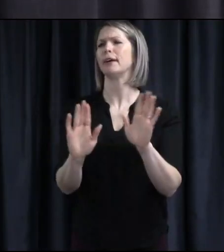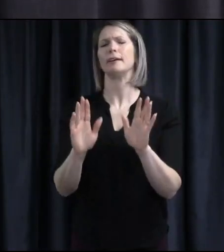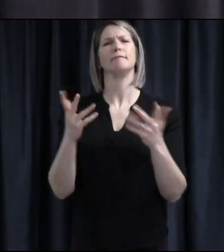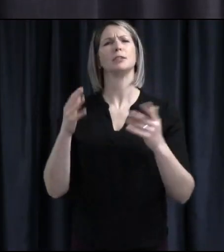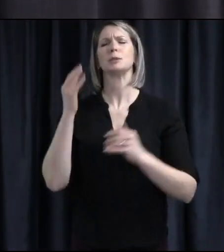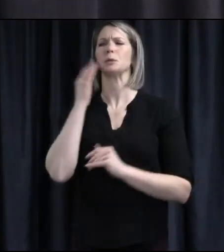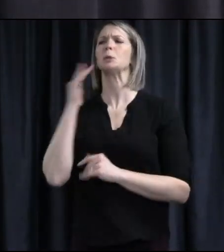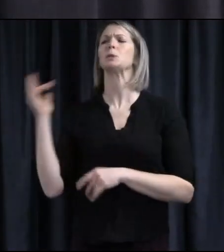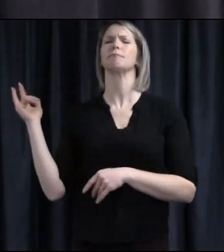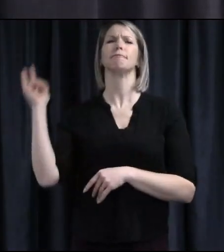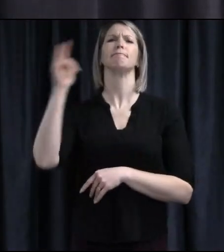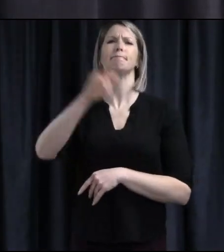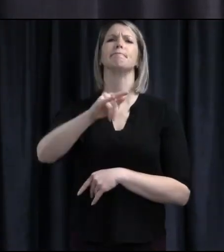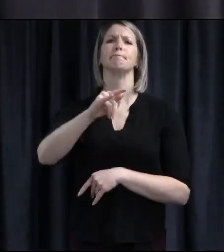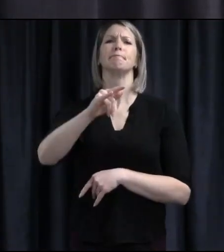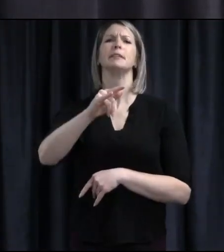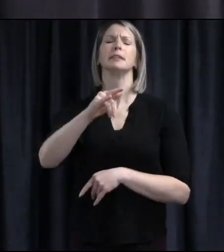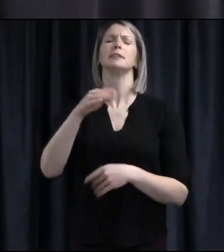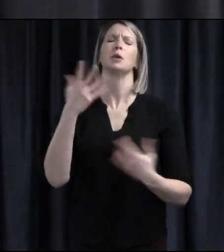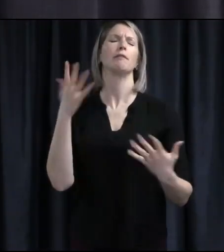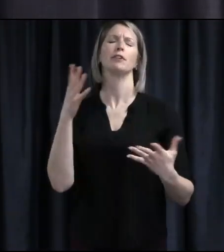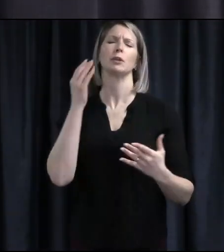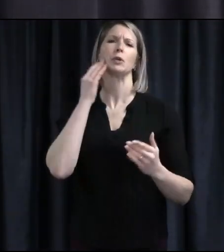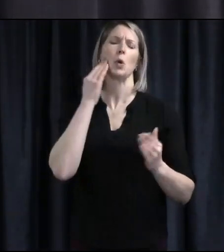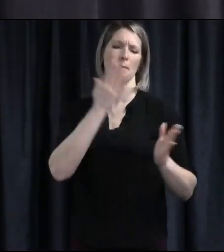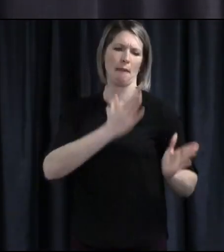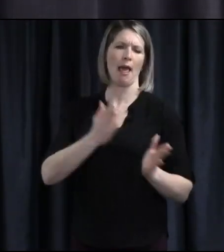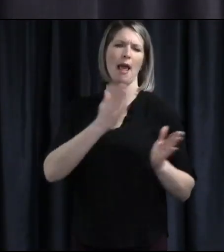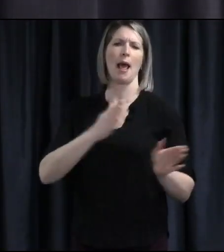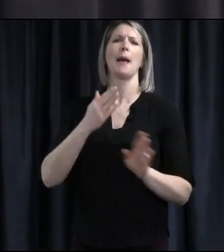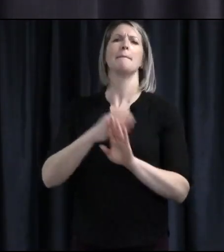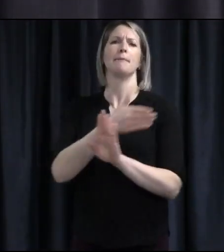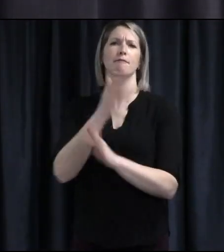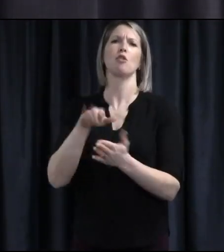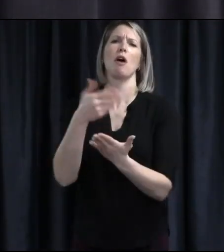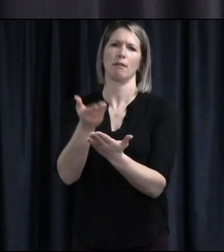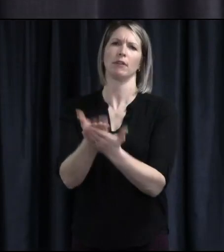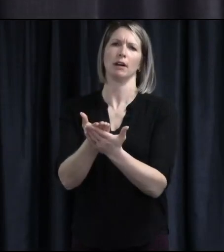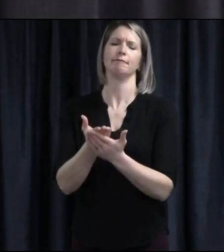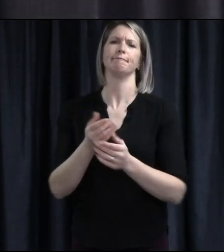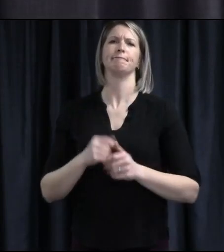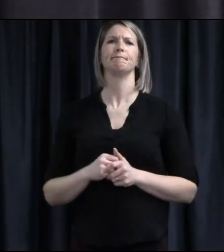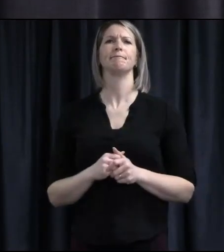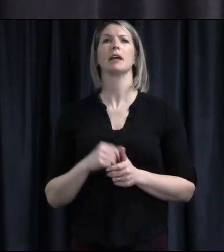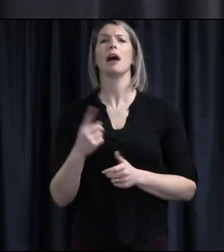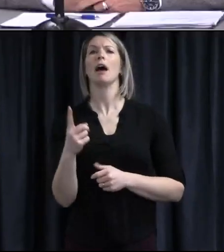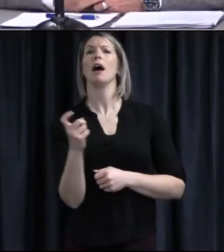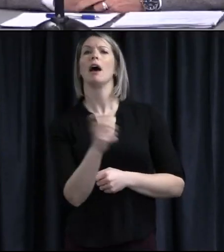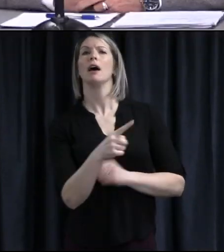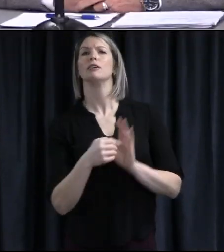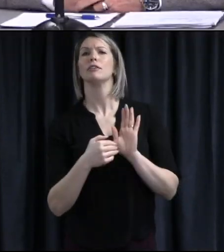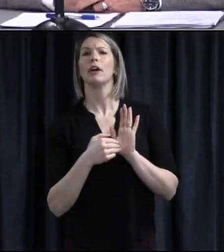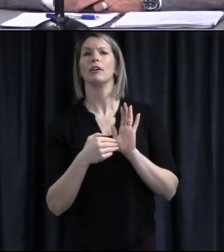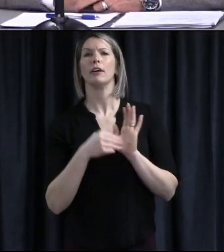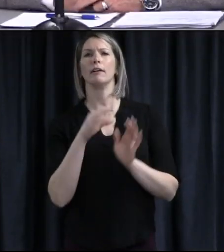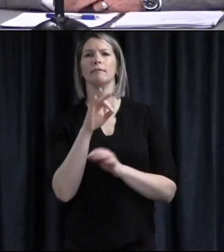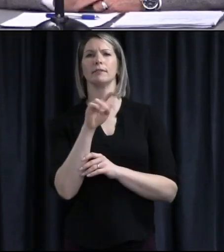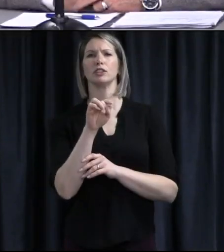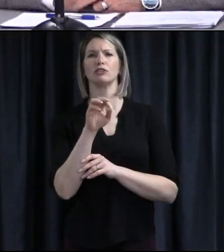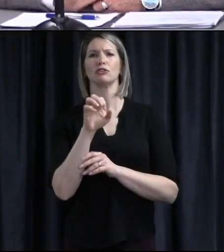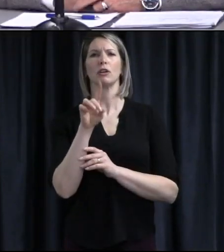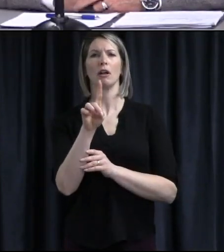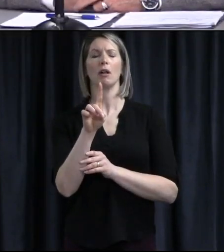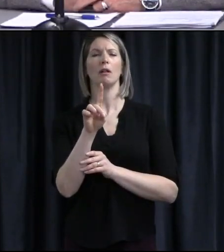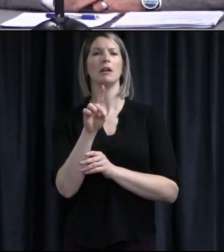well developed in advance of this crew coming in. And my follow-up to Dr. Fitzgerald, we've heard concerns